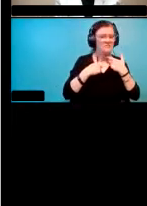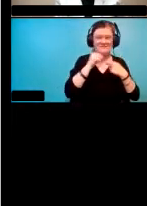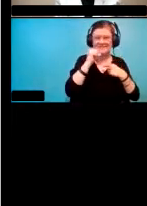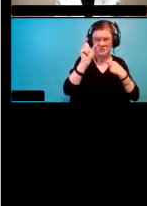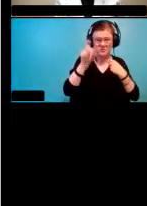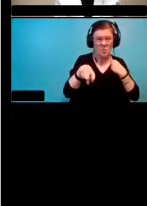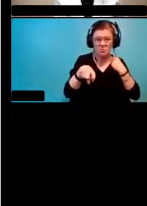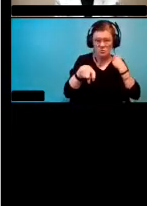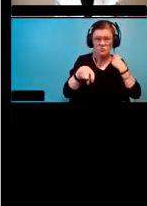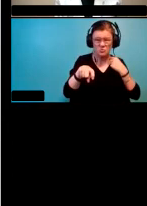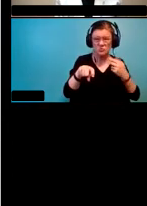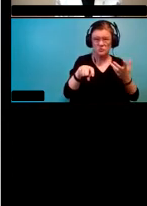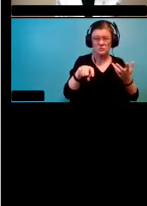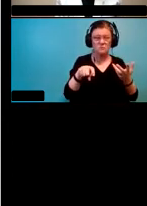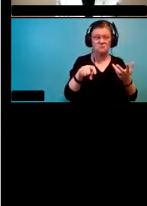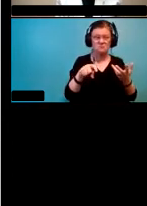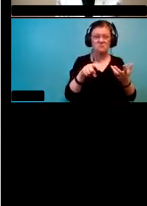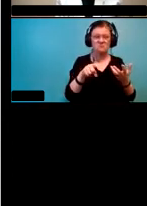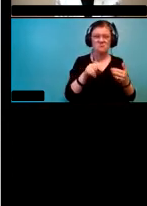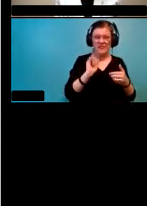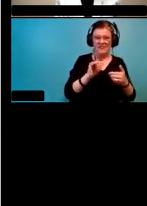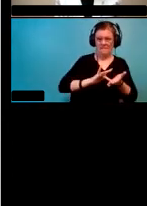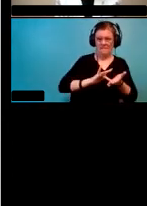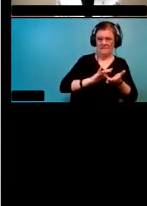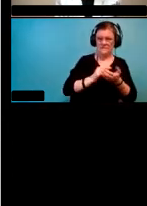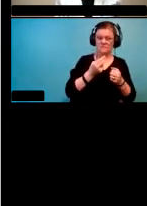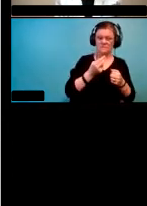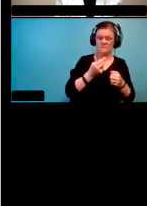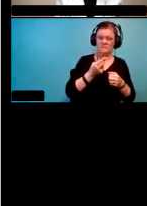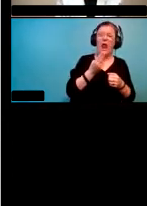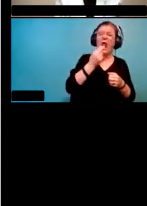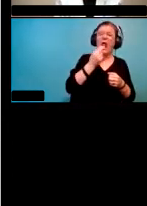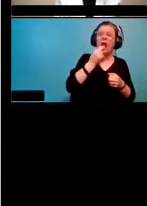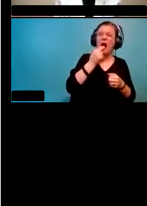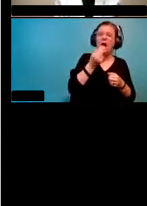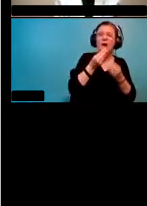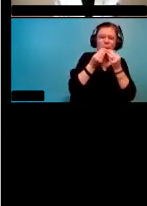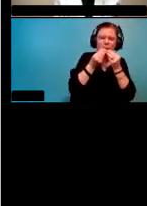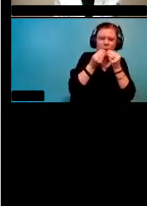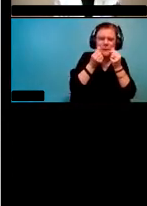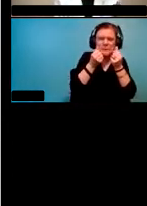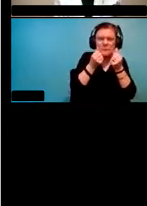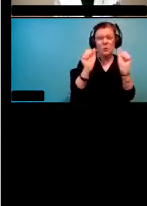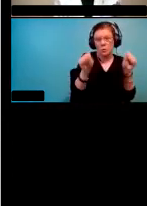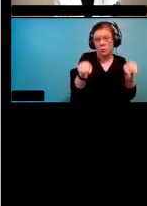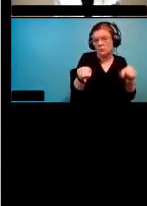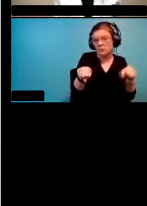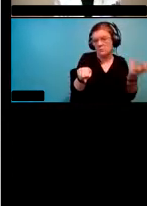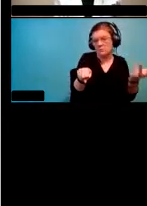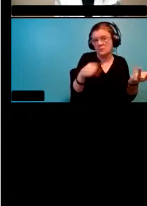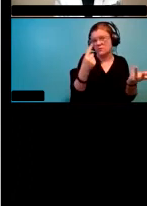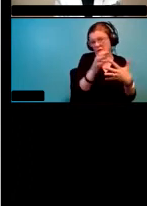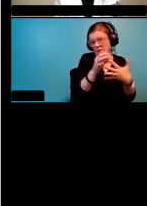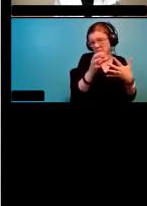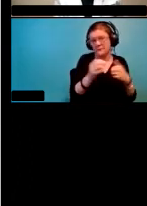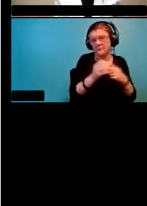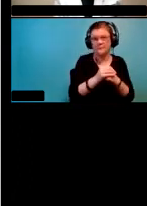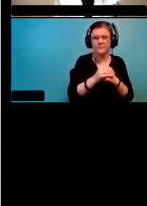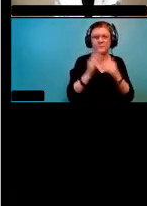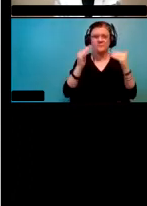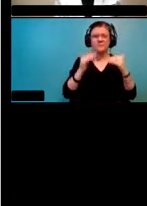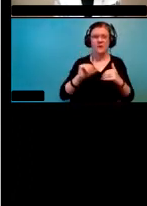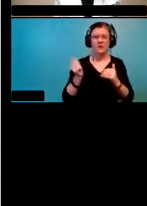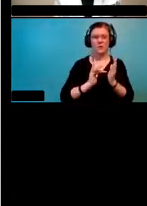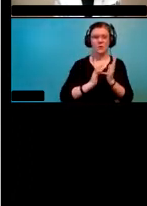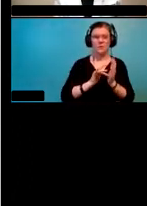at that time. And so that dissolves on the tongue, and that can be an option as well. Rytary is